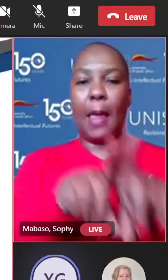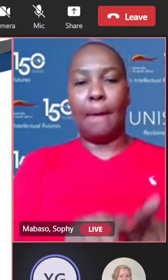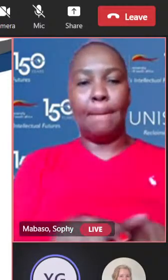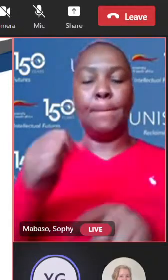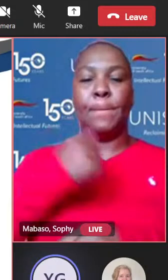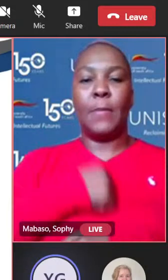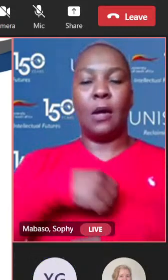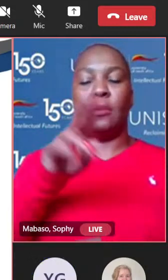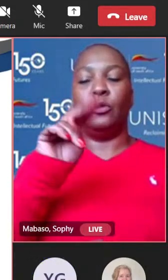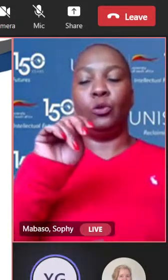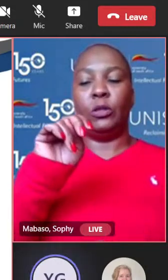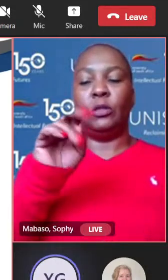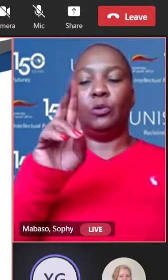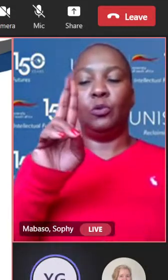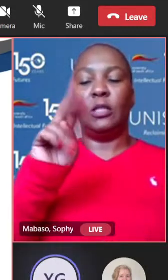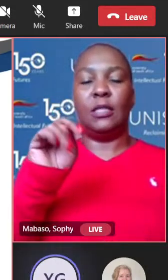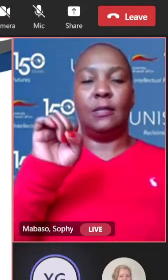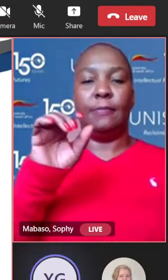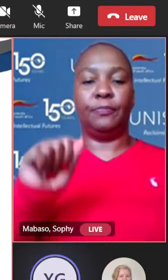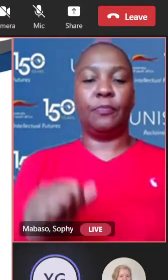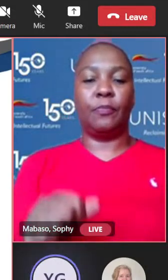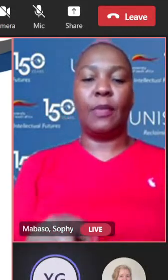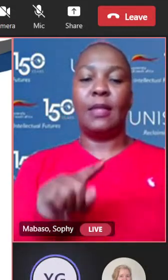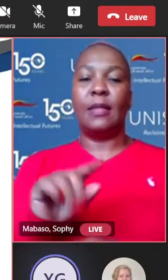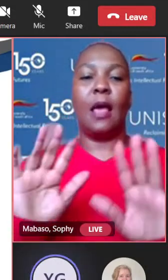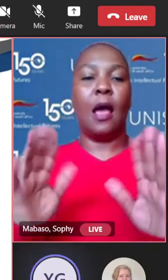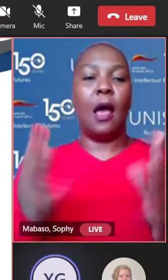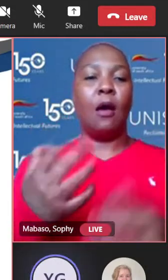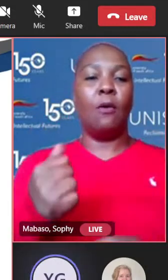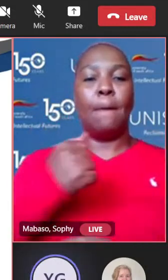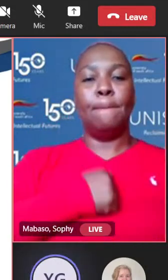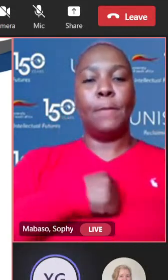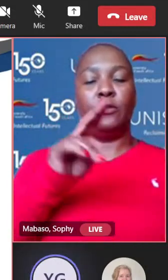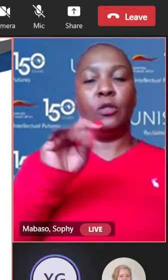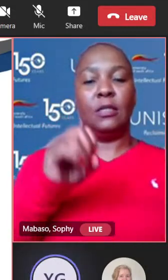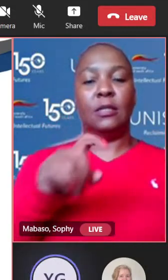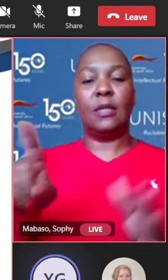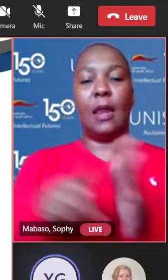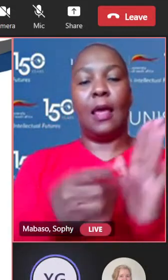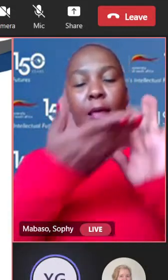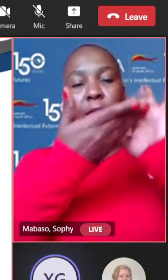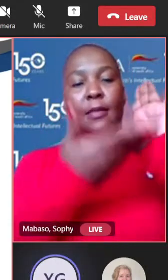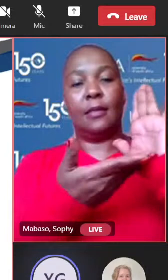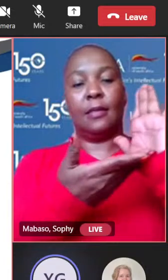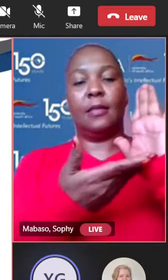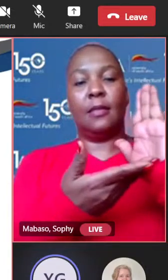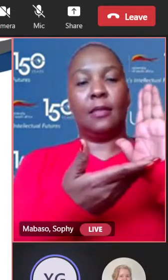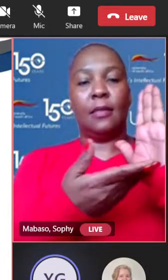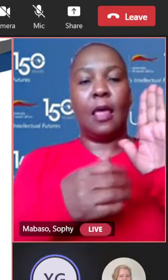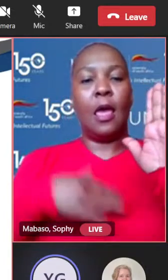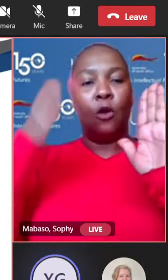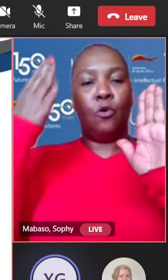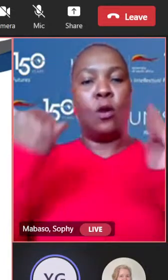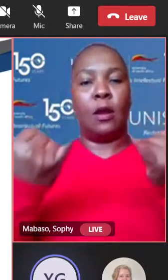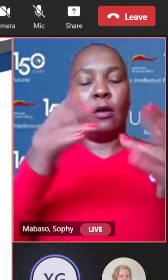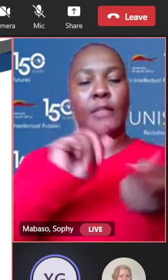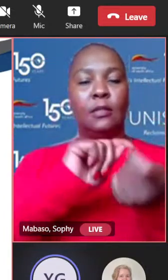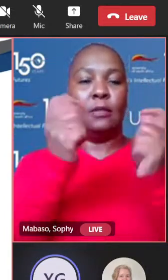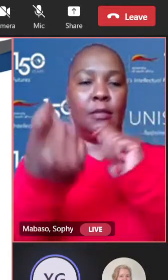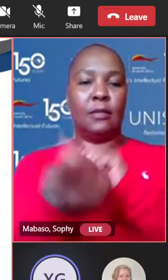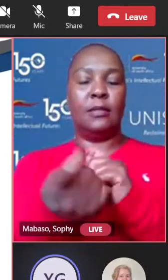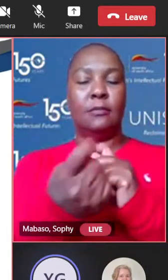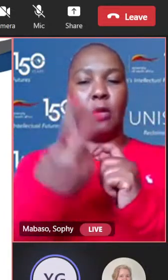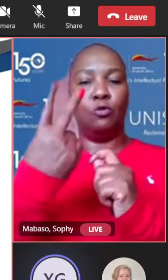My Unisa. So this is how our My Unisa is looking like. I know it has changed now. It's about 2